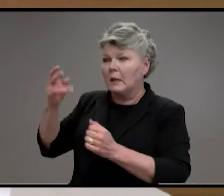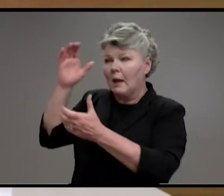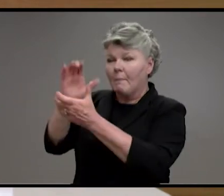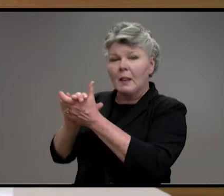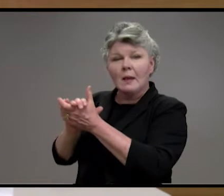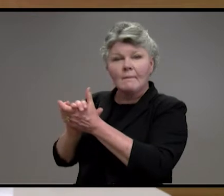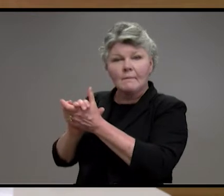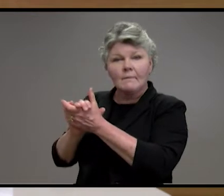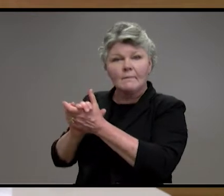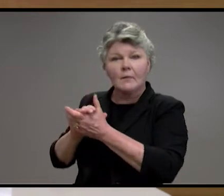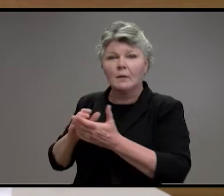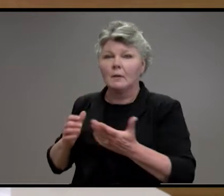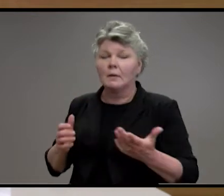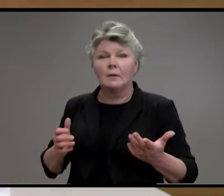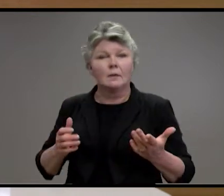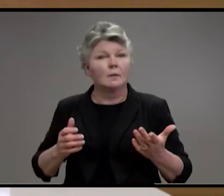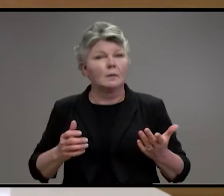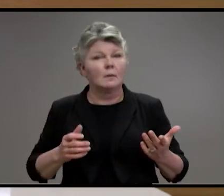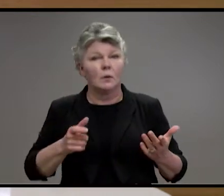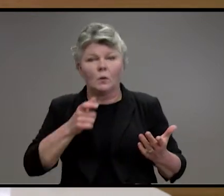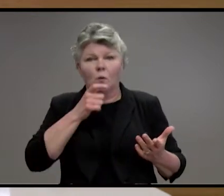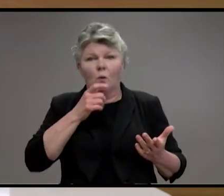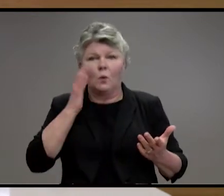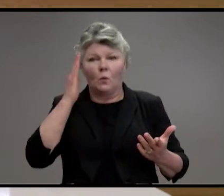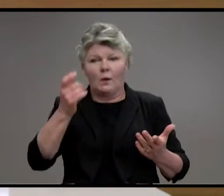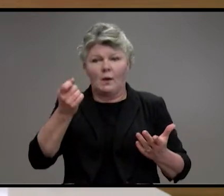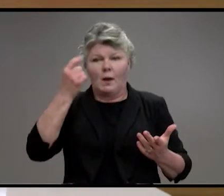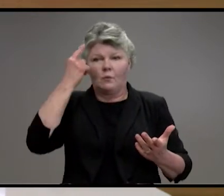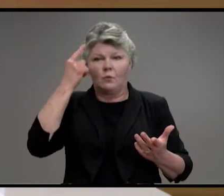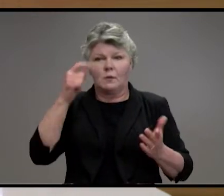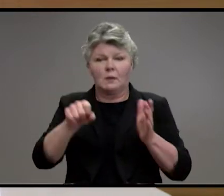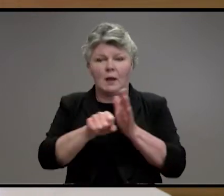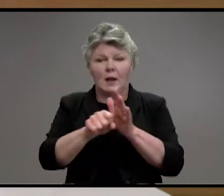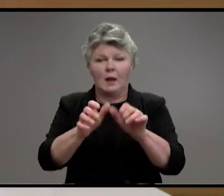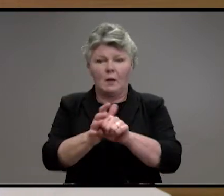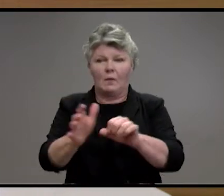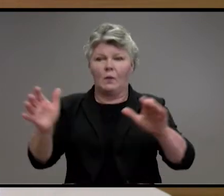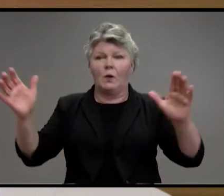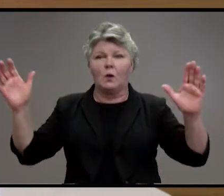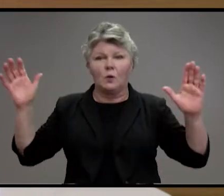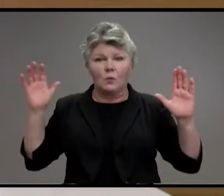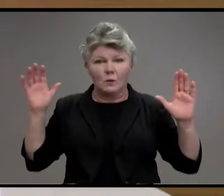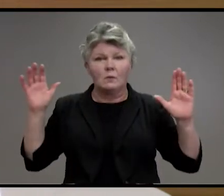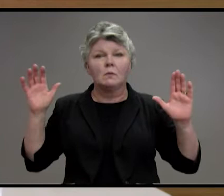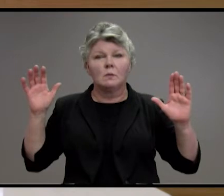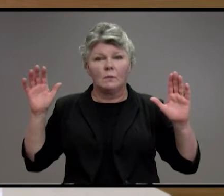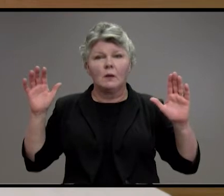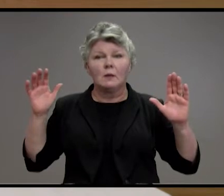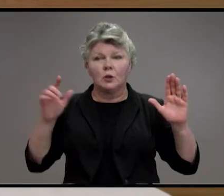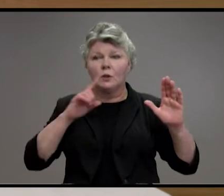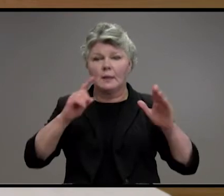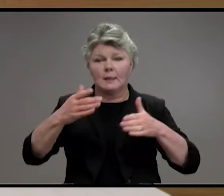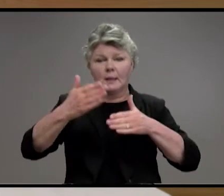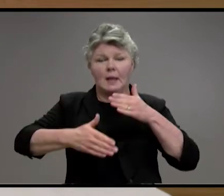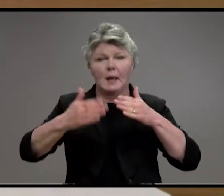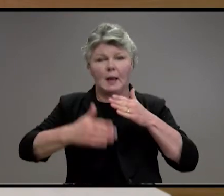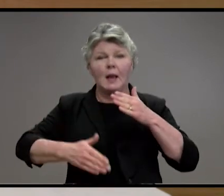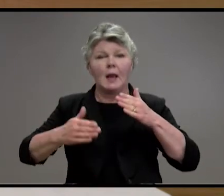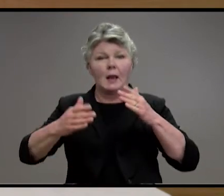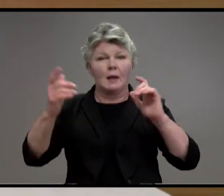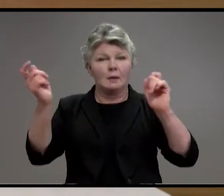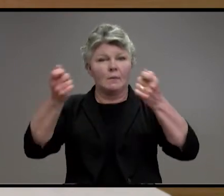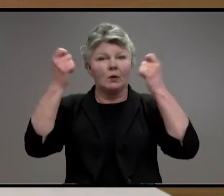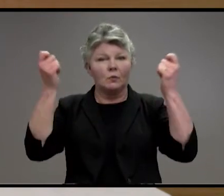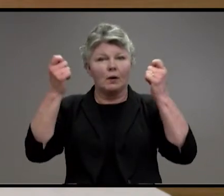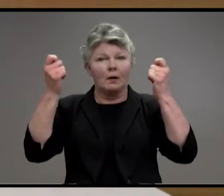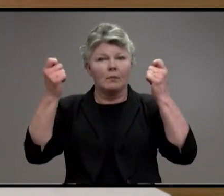Who would have seen the crucifixion as the ending of the triumphal entry? Who would have seen the jeers as the